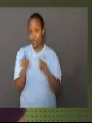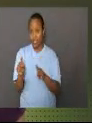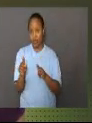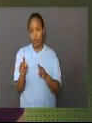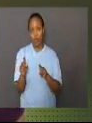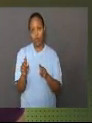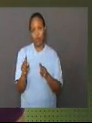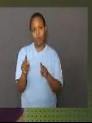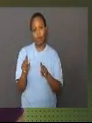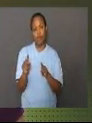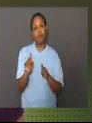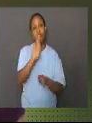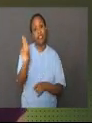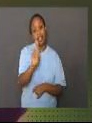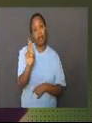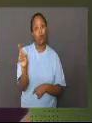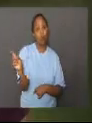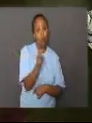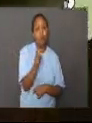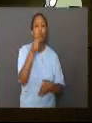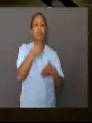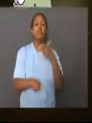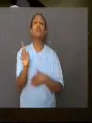benefits, what would be the result?